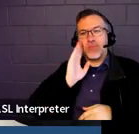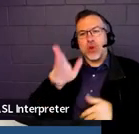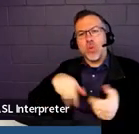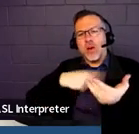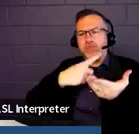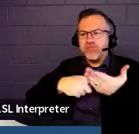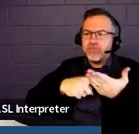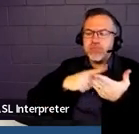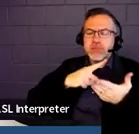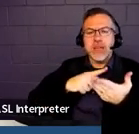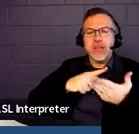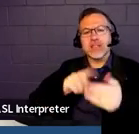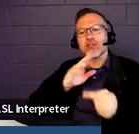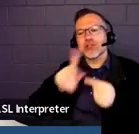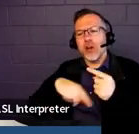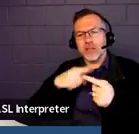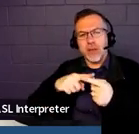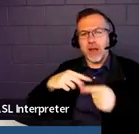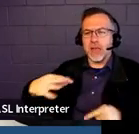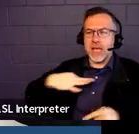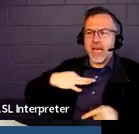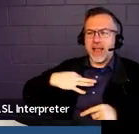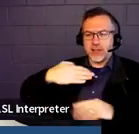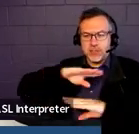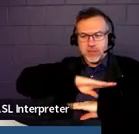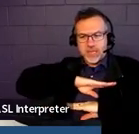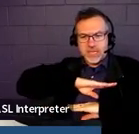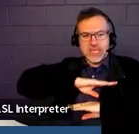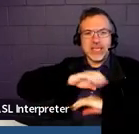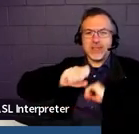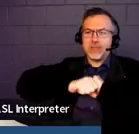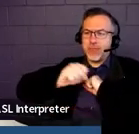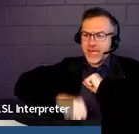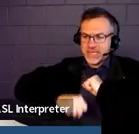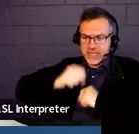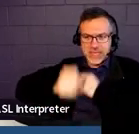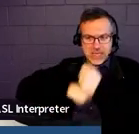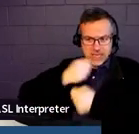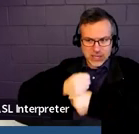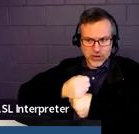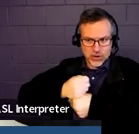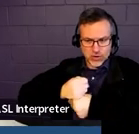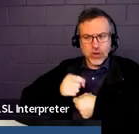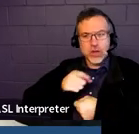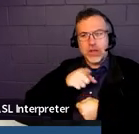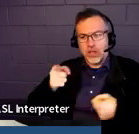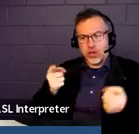relates to the eligibility extended year that you want to